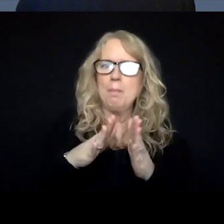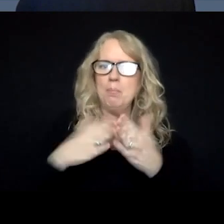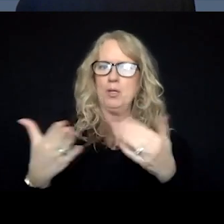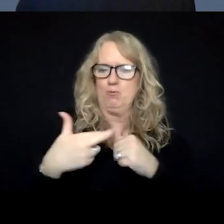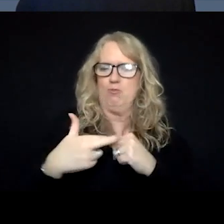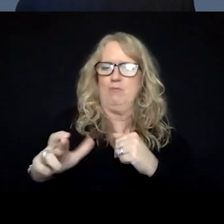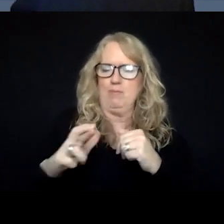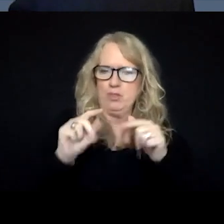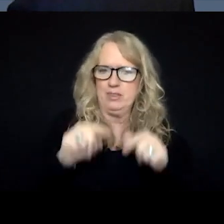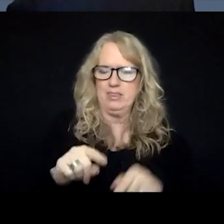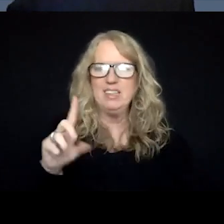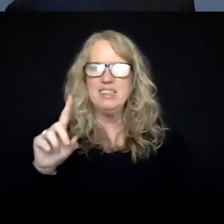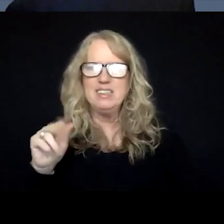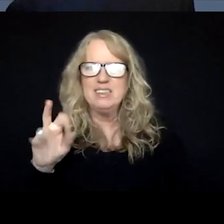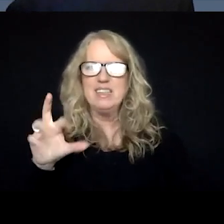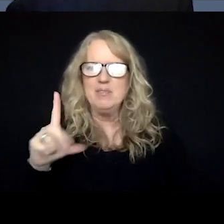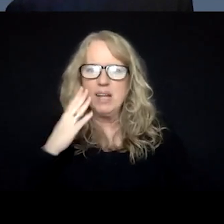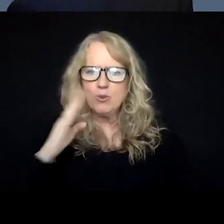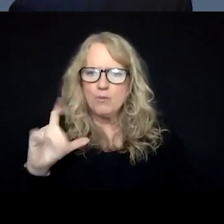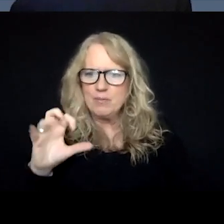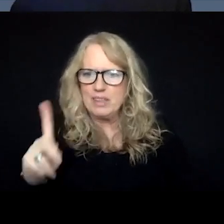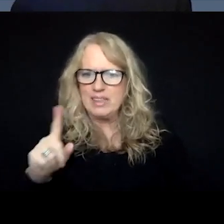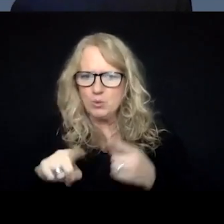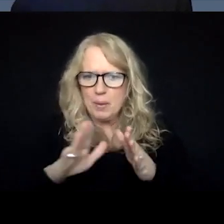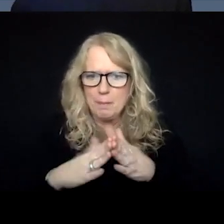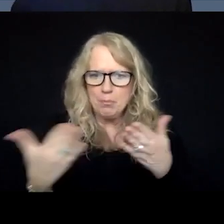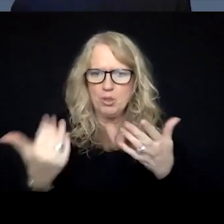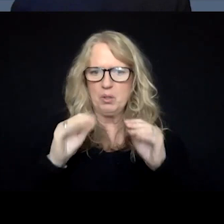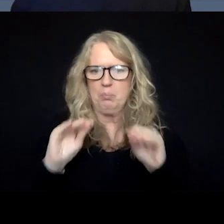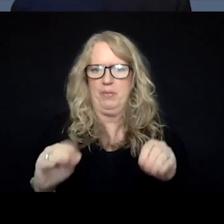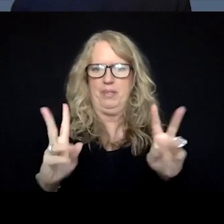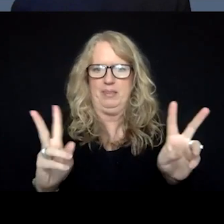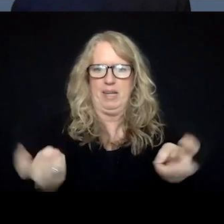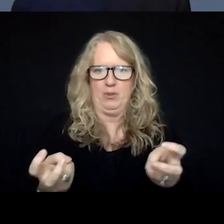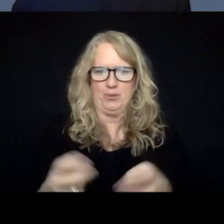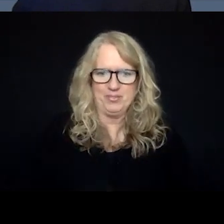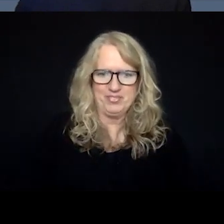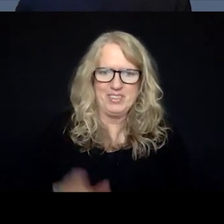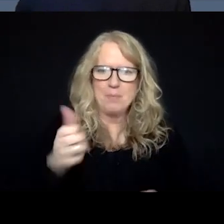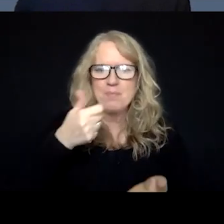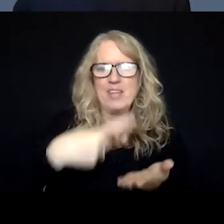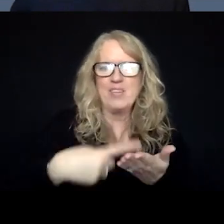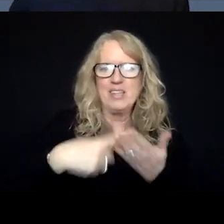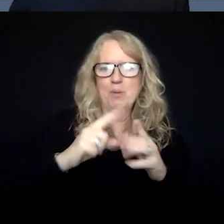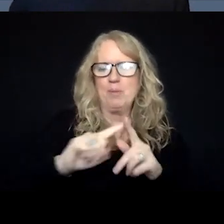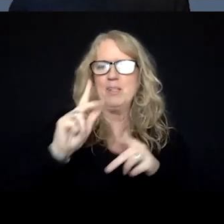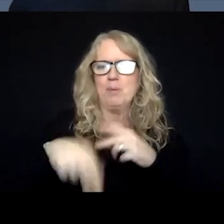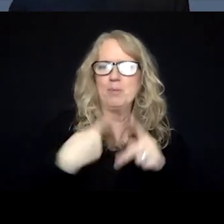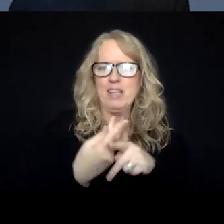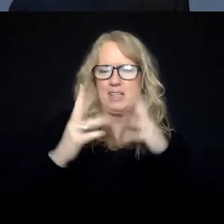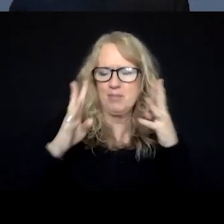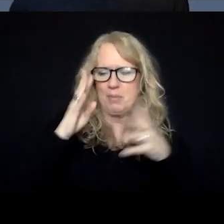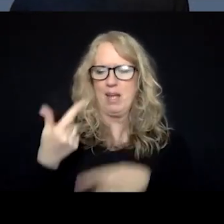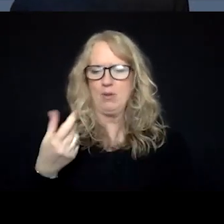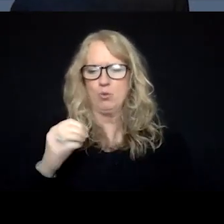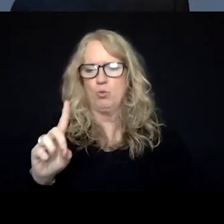referenced. And David, I don't know if you have a link to that book or just if you put the title in the chat, where it discusses the different types of innovation and how Jane Goodall's